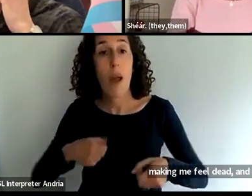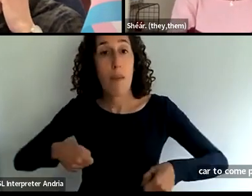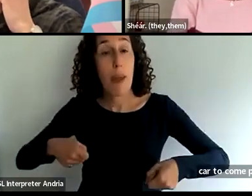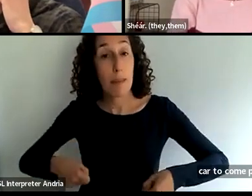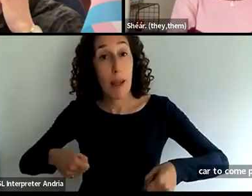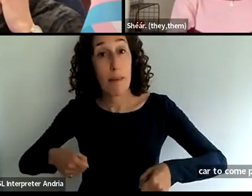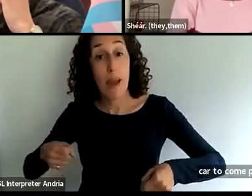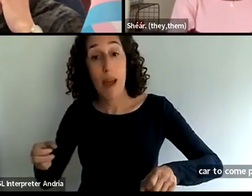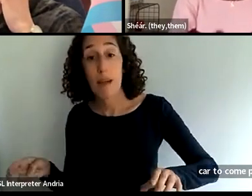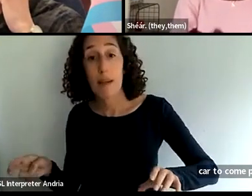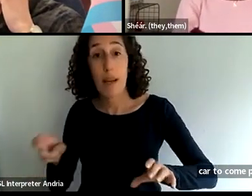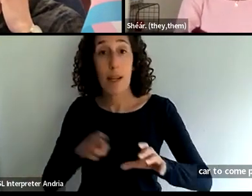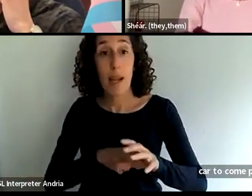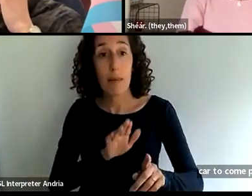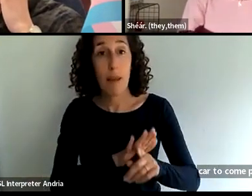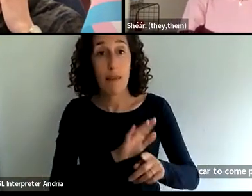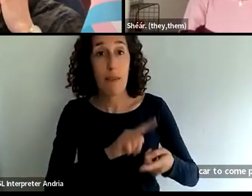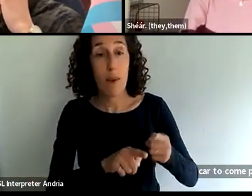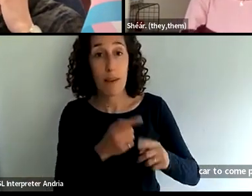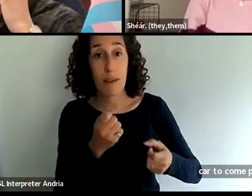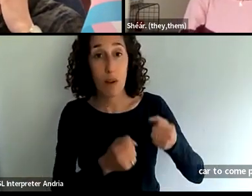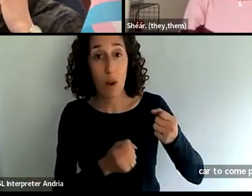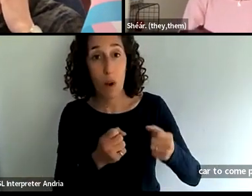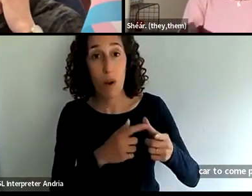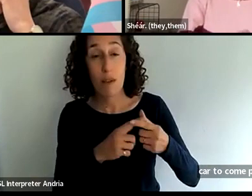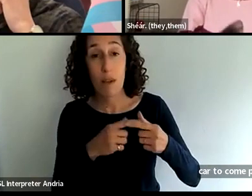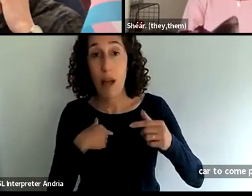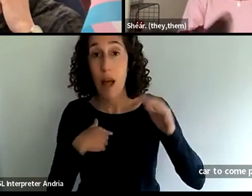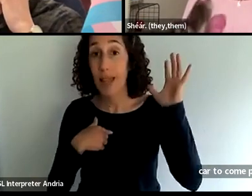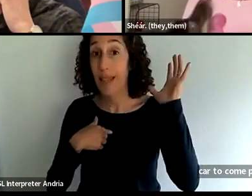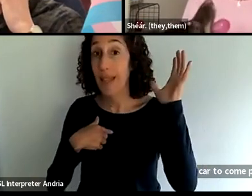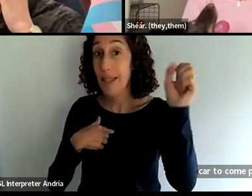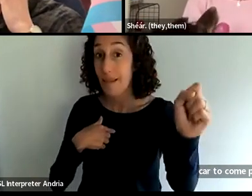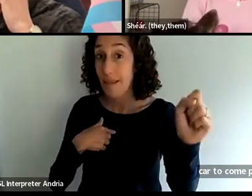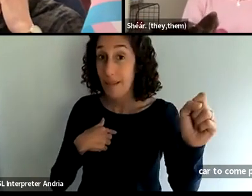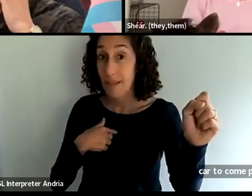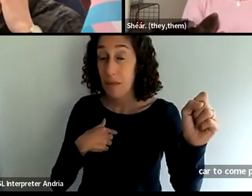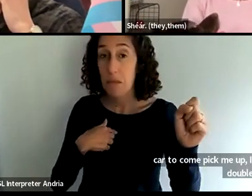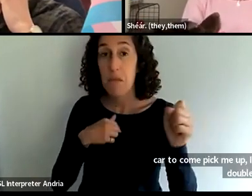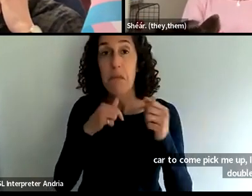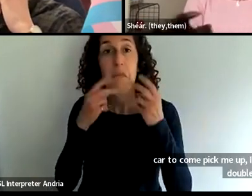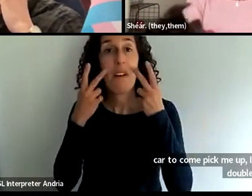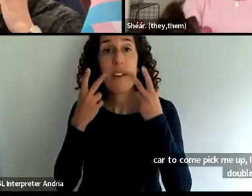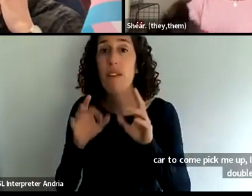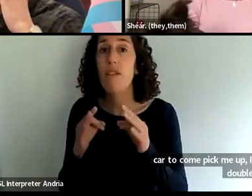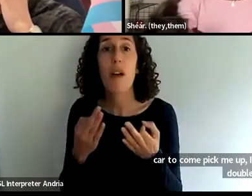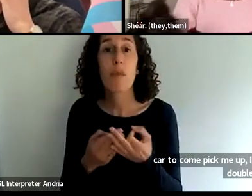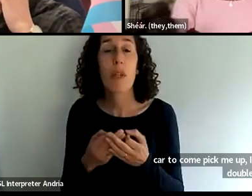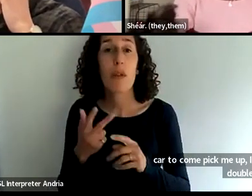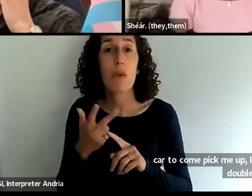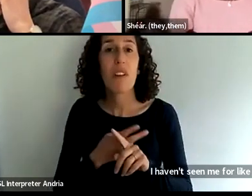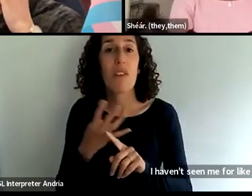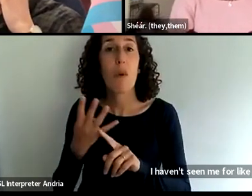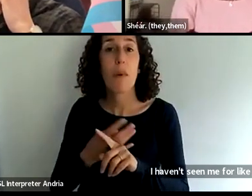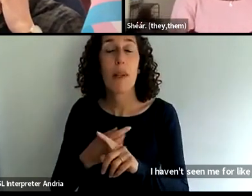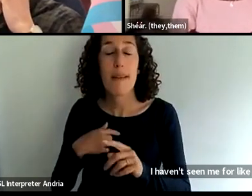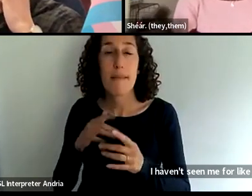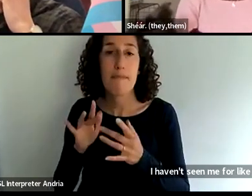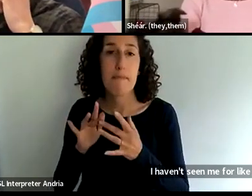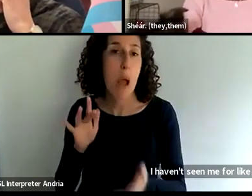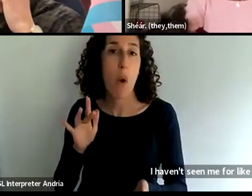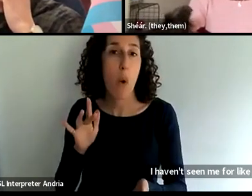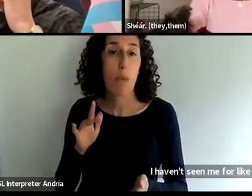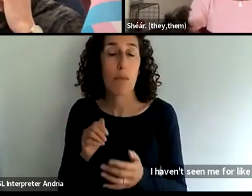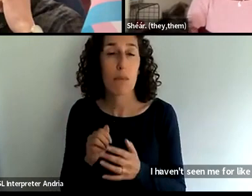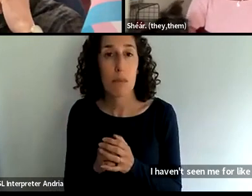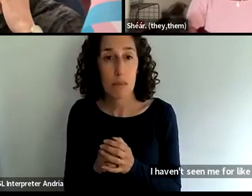bag. And I left. My family didn't see me for like 3 or 4 months. They didn't hear from me for like 3 or 4 months. They found